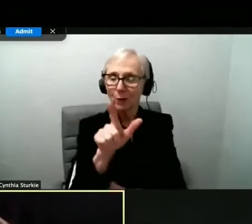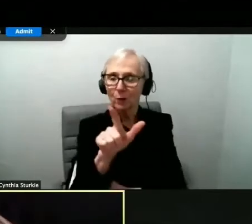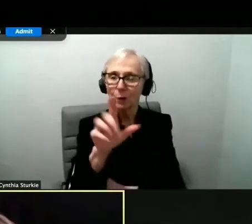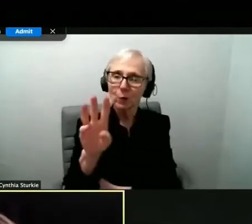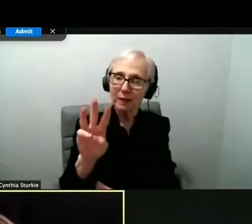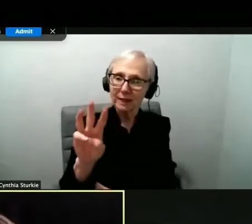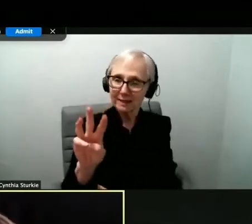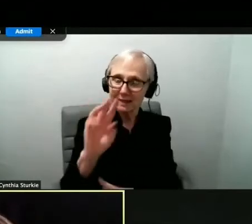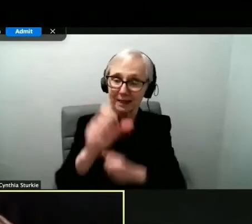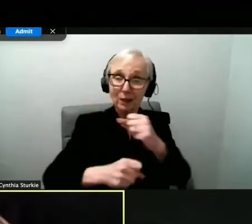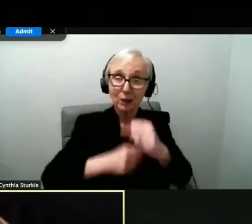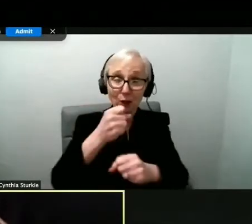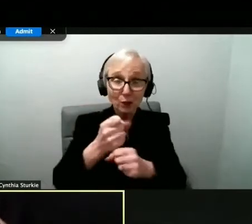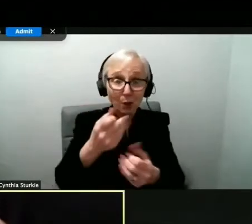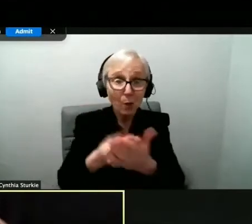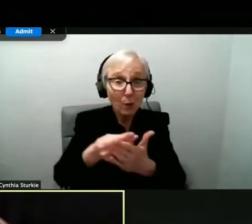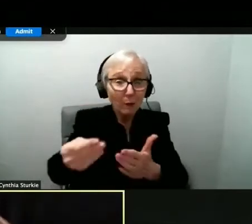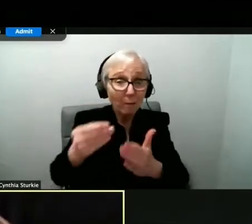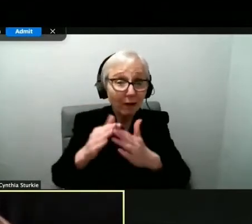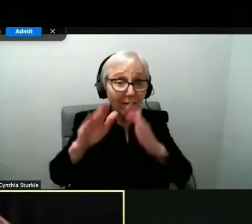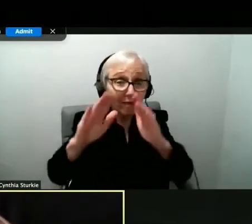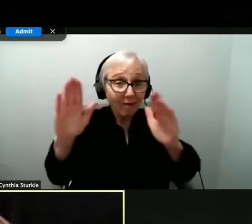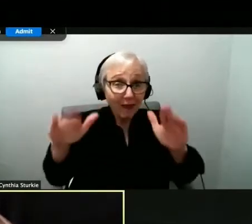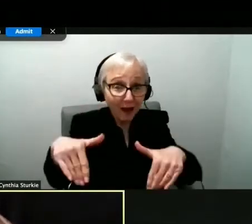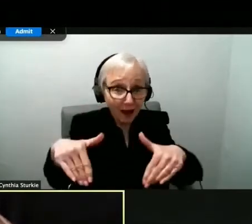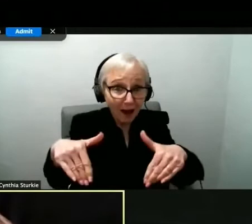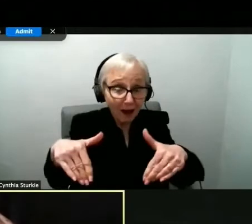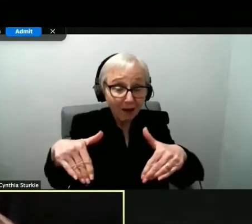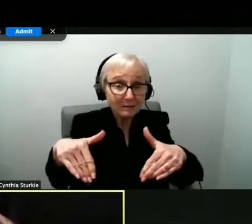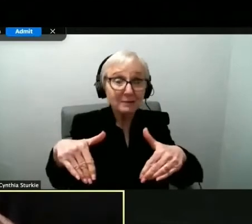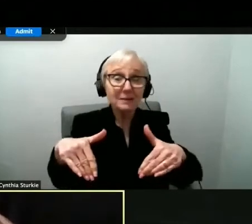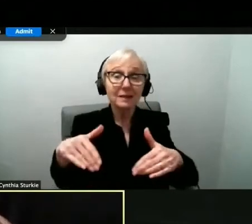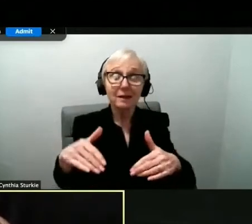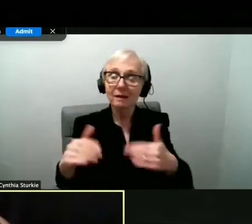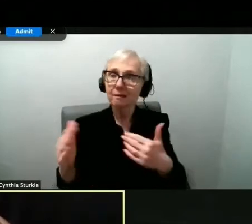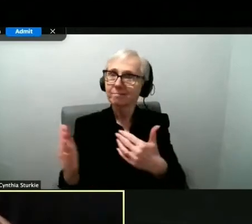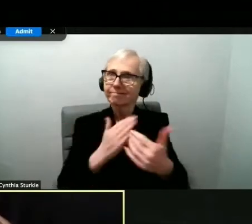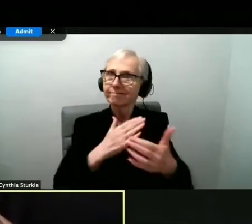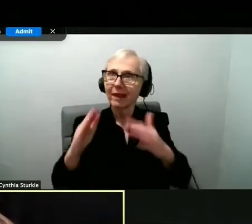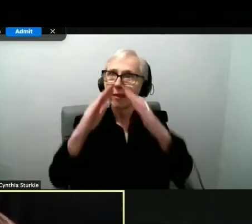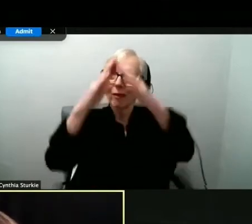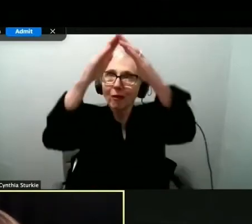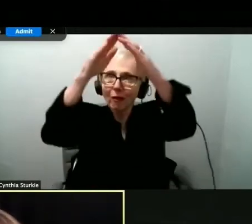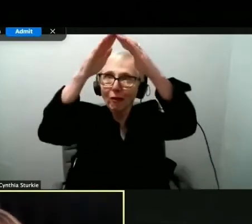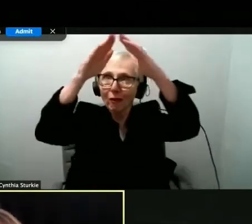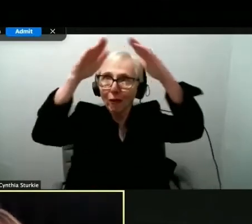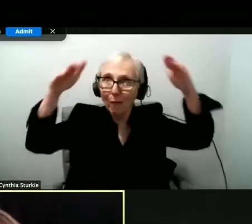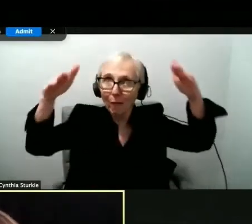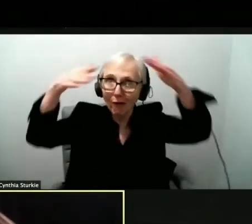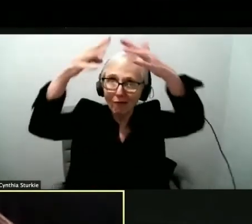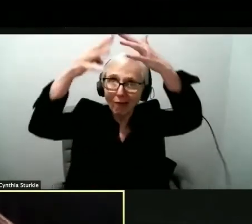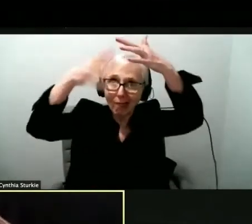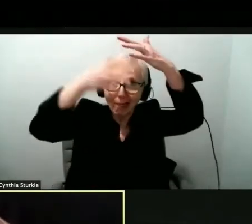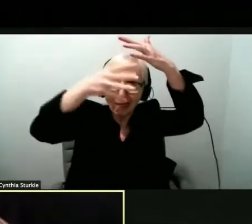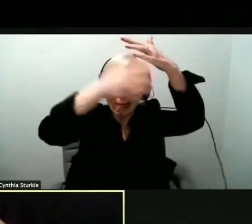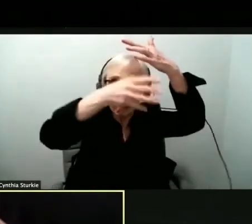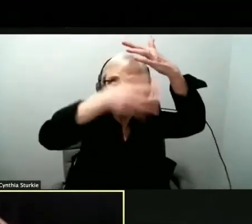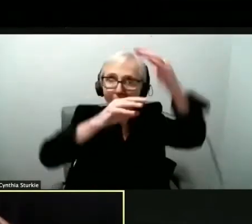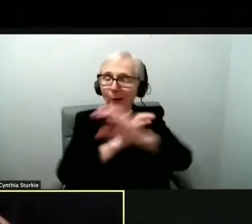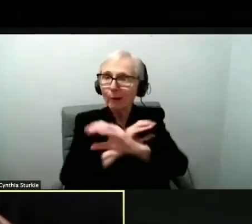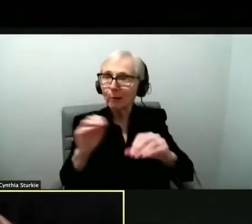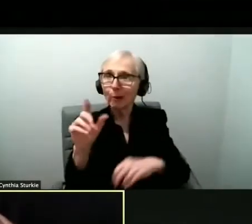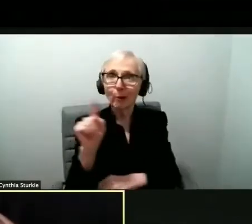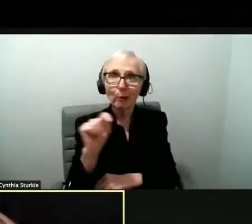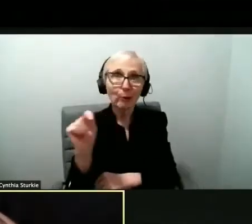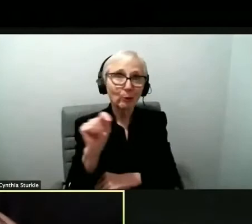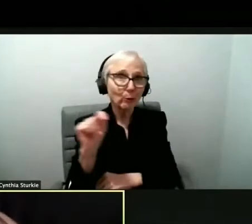Park neighborhood. We loved it despite the fact that the ceilings had fallen in from a leaky roof. There were huge cracks in the walls of every room. There was no toilet or sink